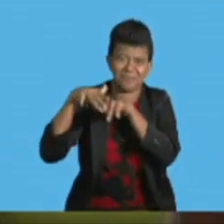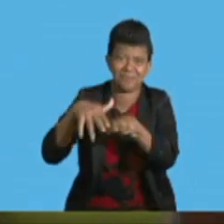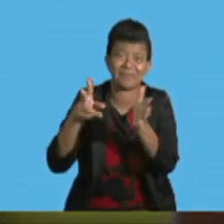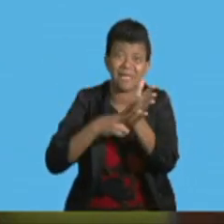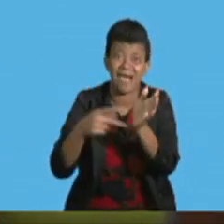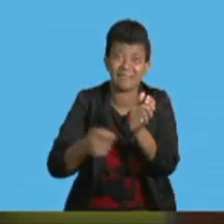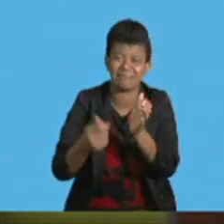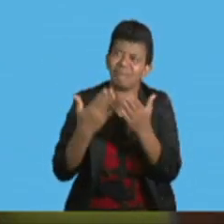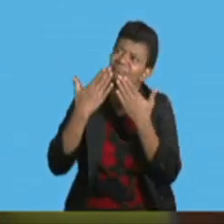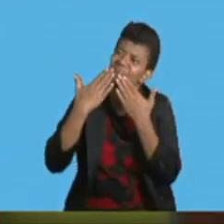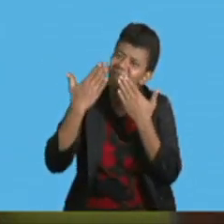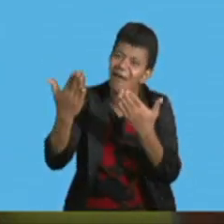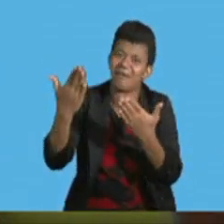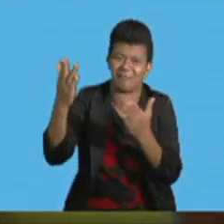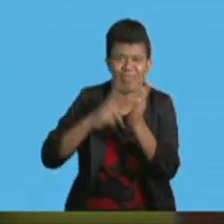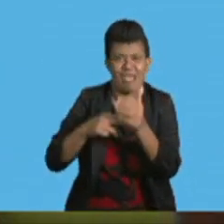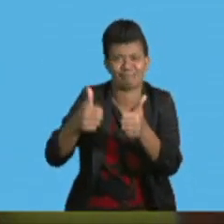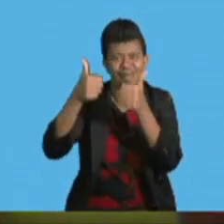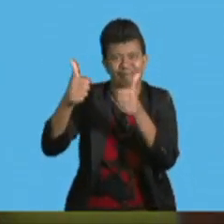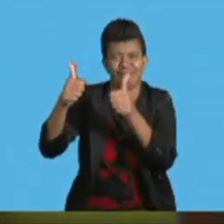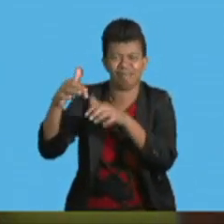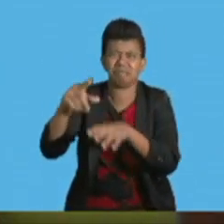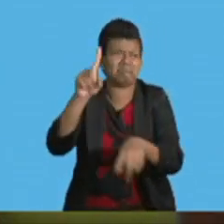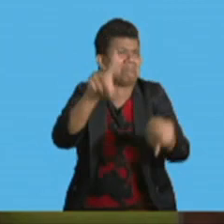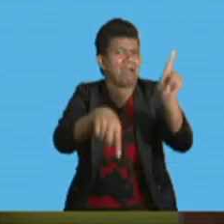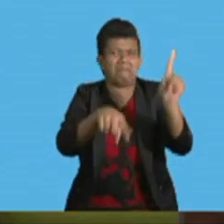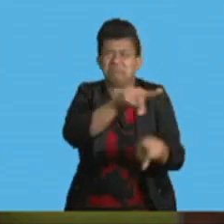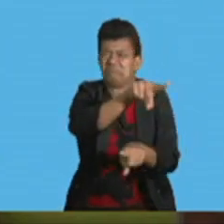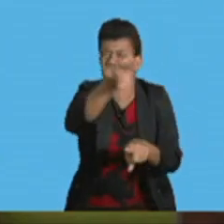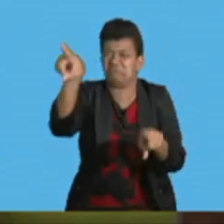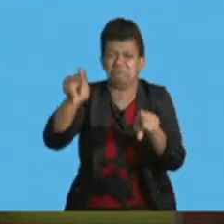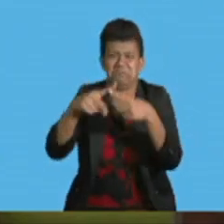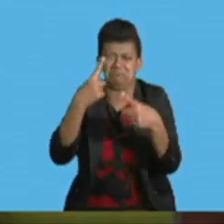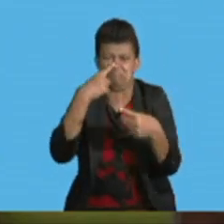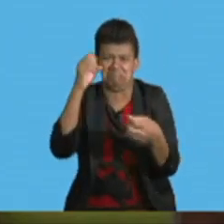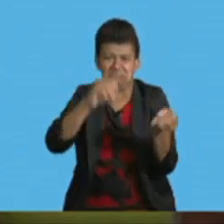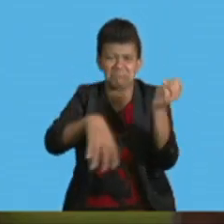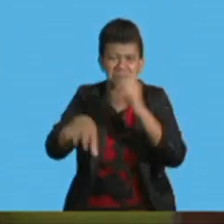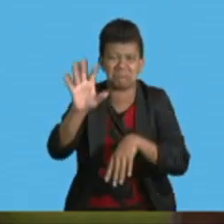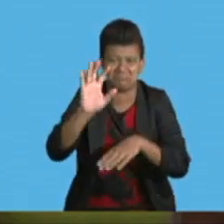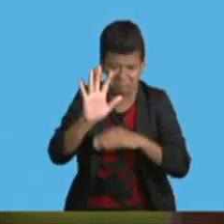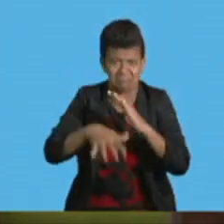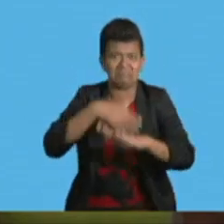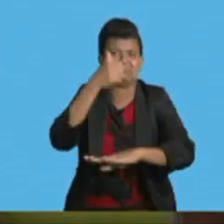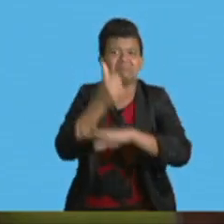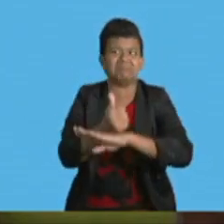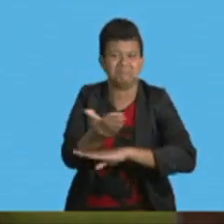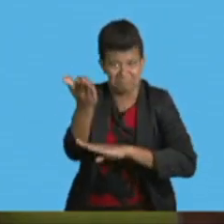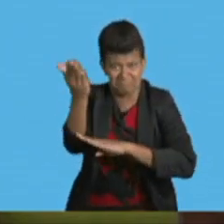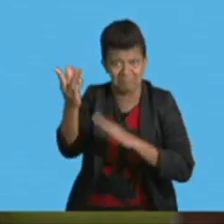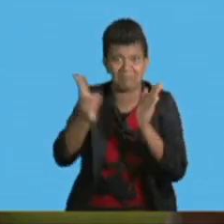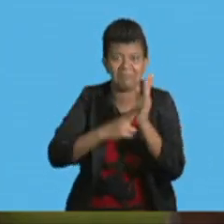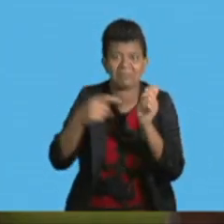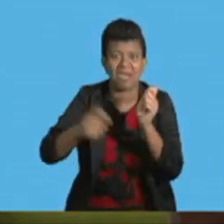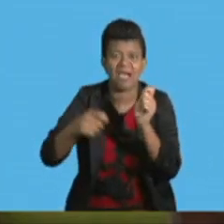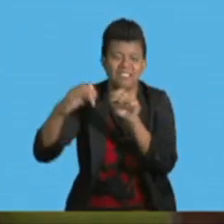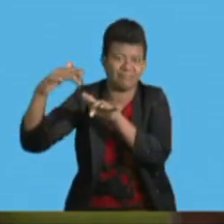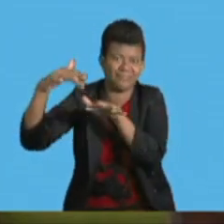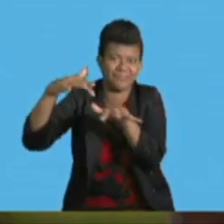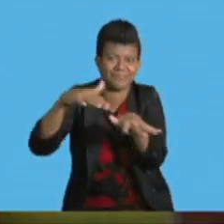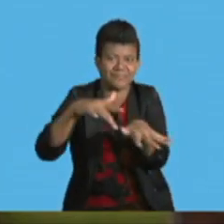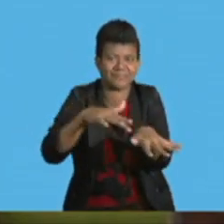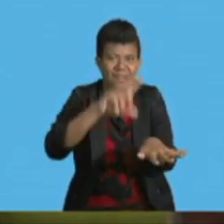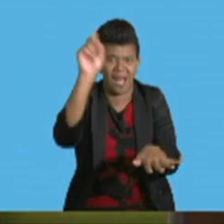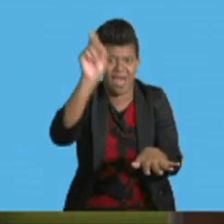that participated in this great development for the establishment of the Monasabu hydroelectric scheme. Without this